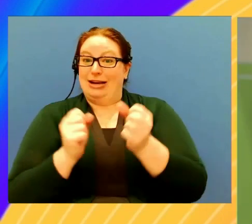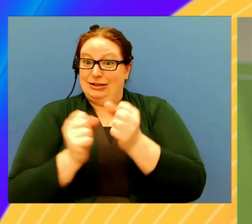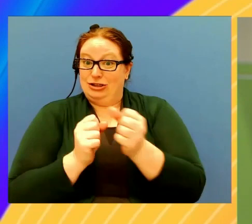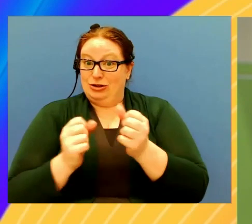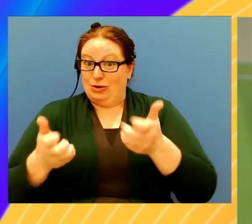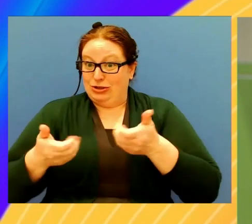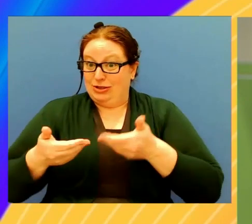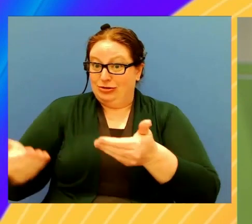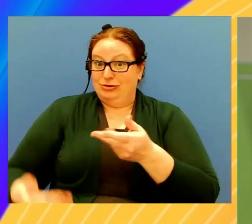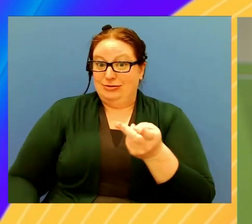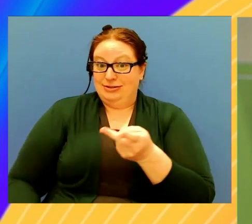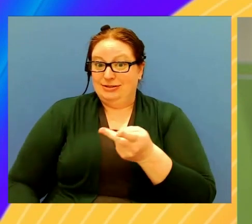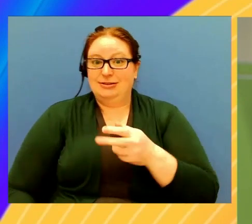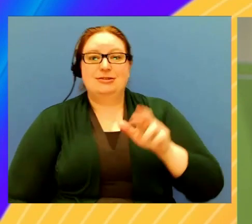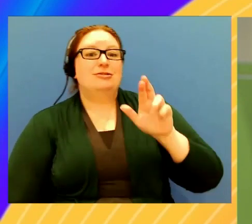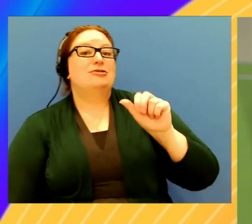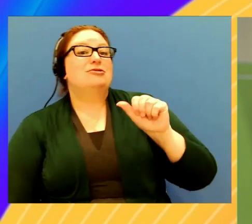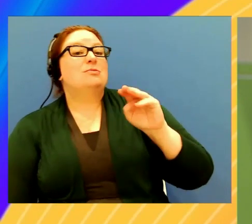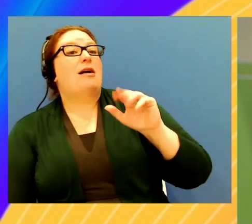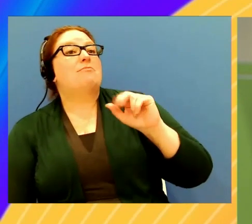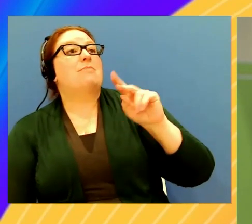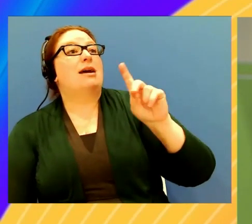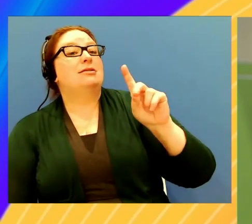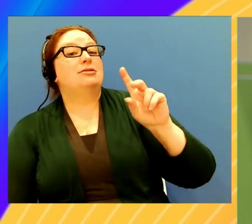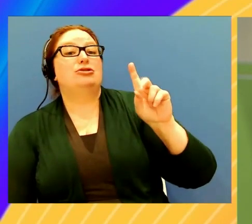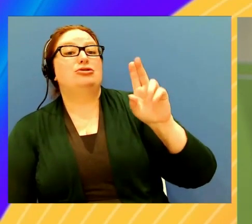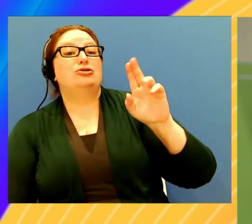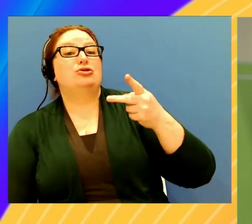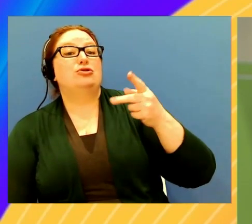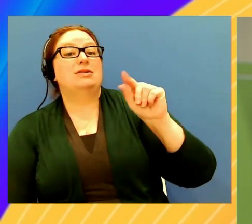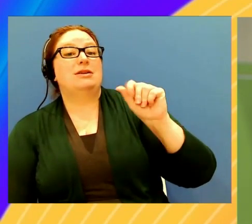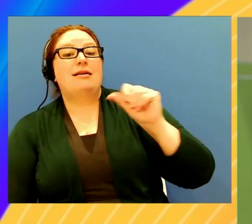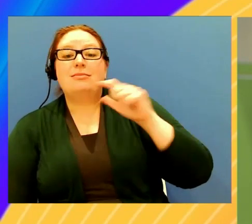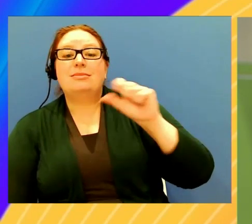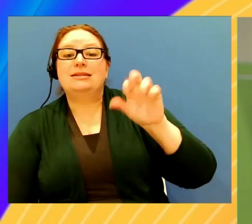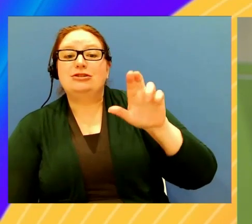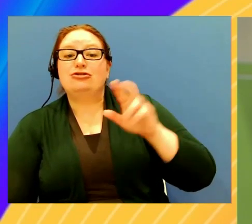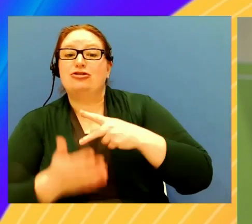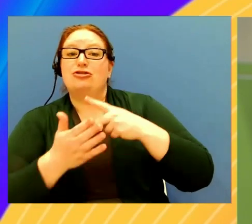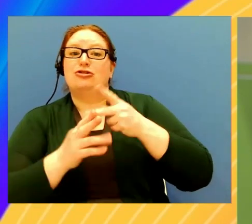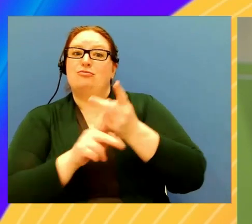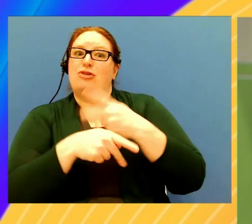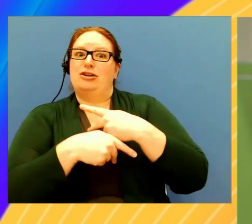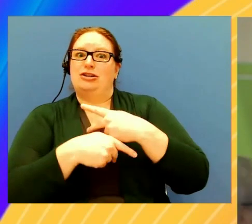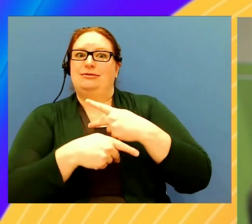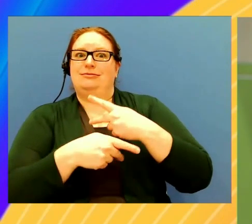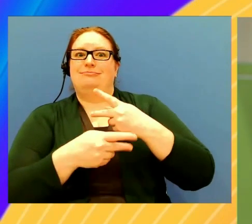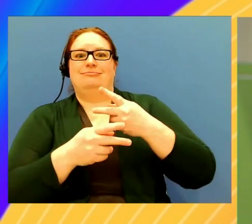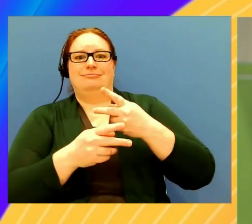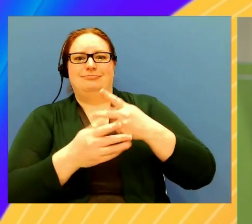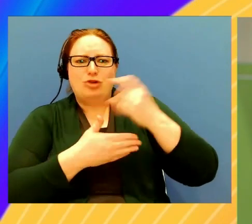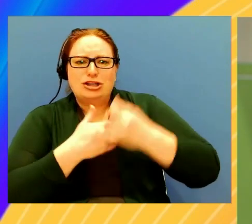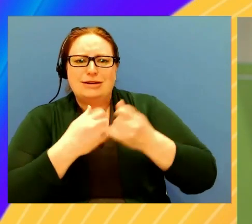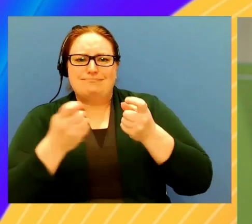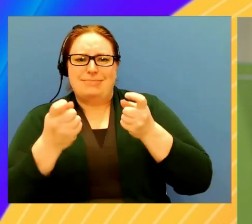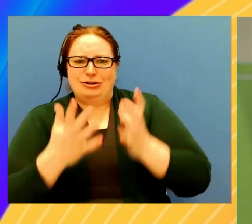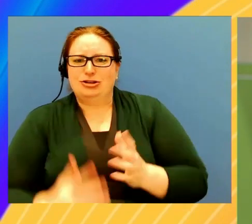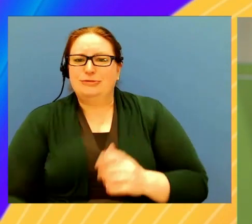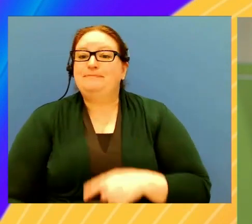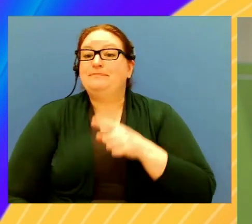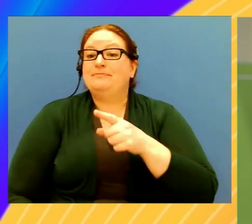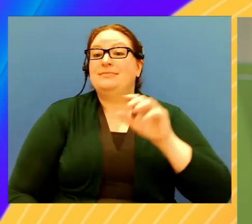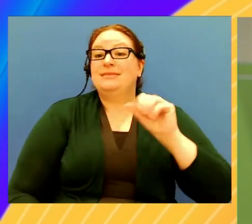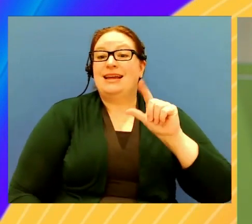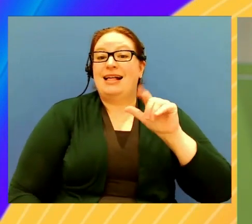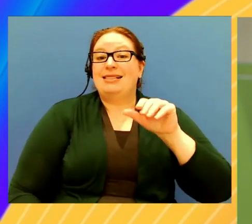Sure. My name's Raman Gupta. I'm a senior product manager. I work specifically on accounts. Hi there, my name is Ellie Ray.